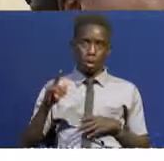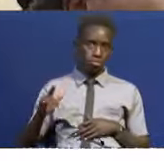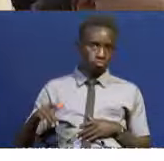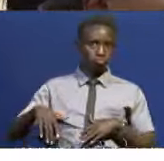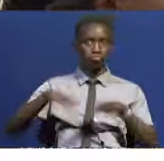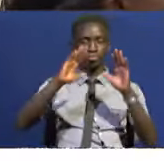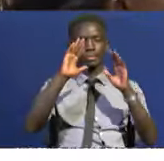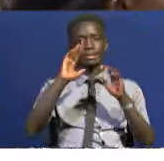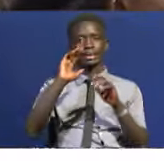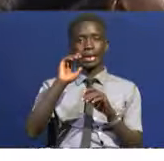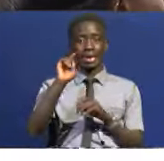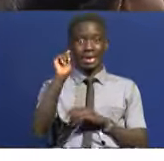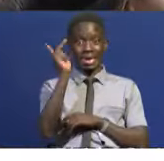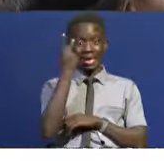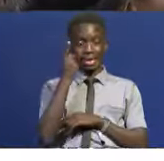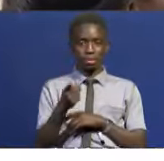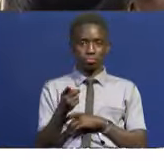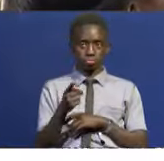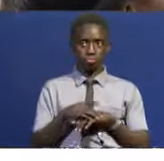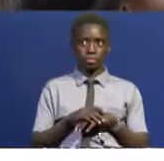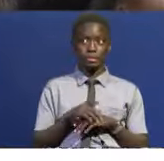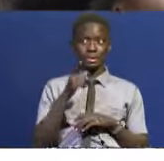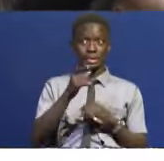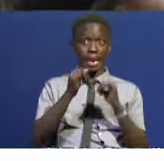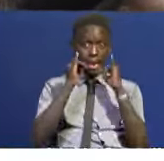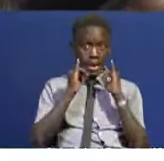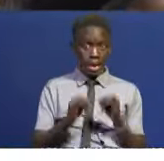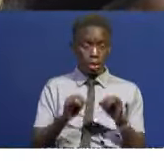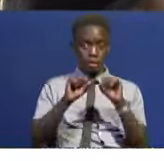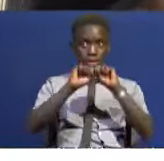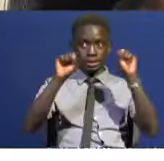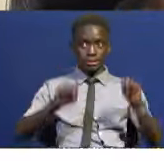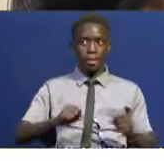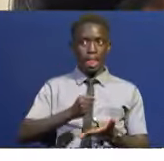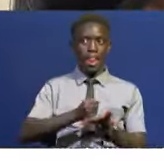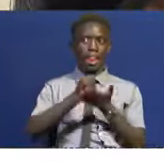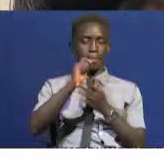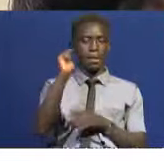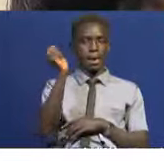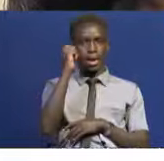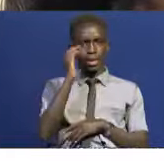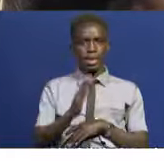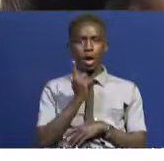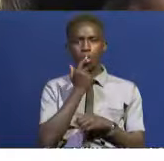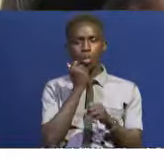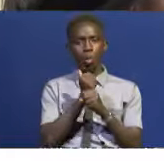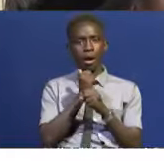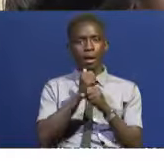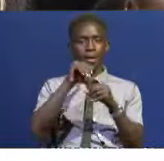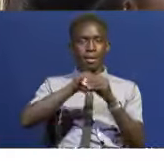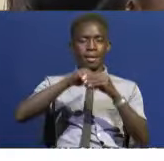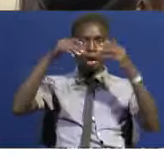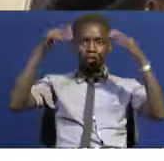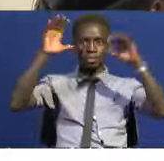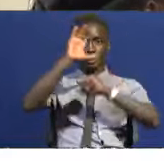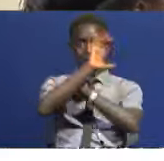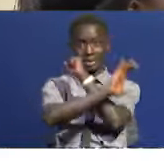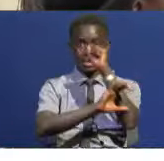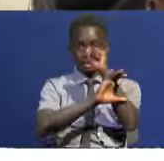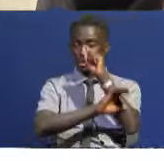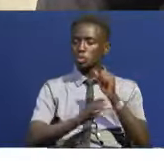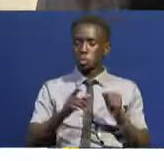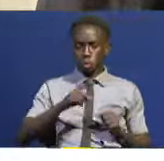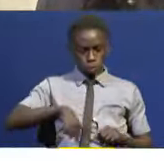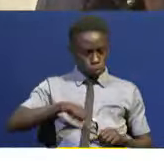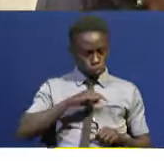will improve on the welfare of Kenyans who will be working in the diaspora, and that as a county, we are also in support of this